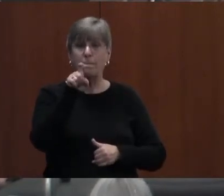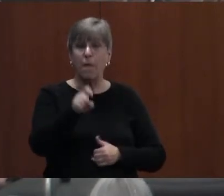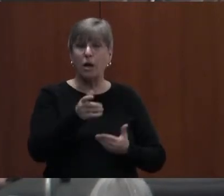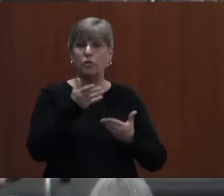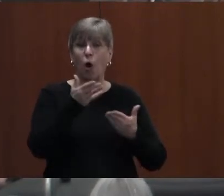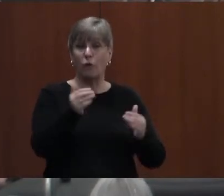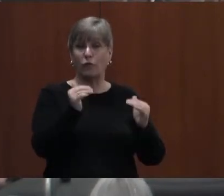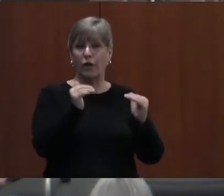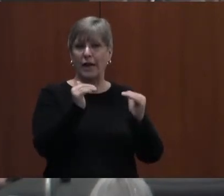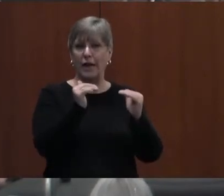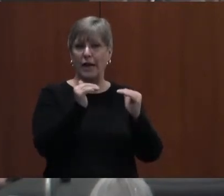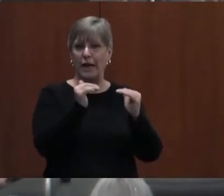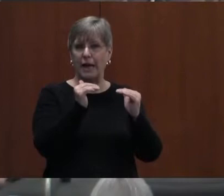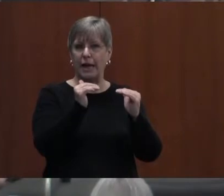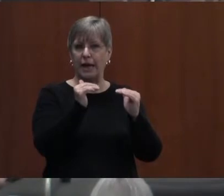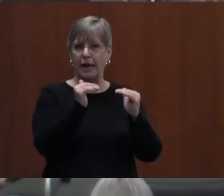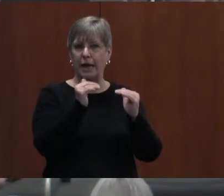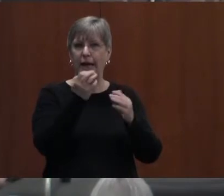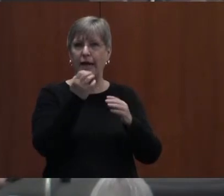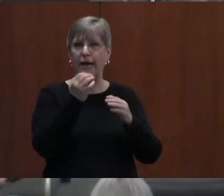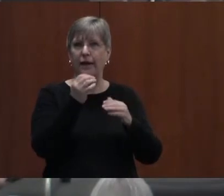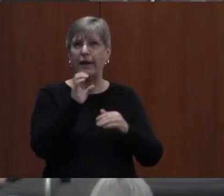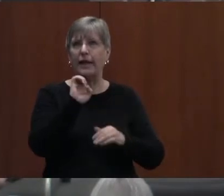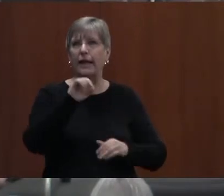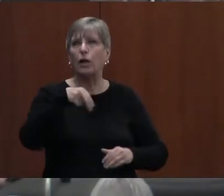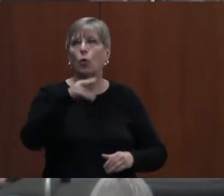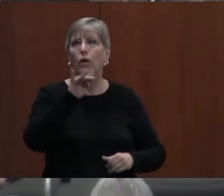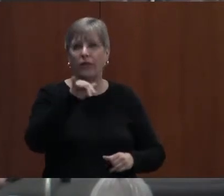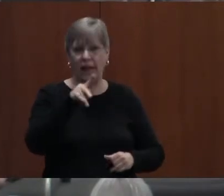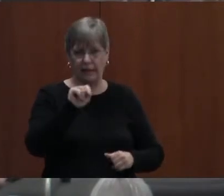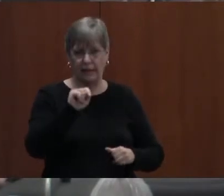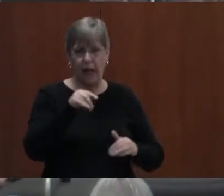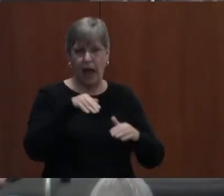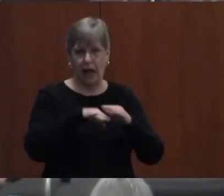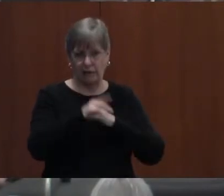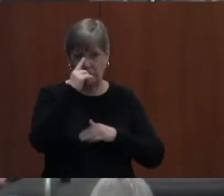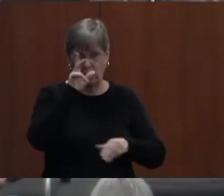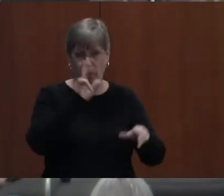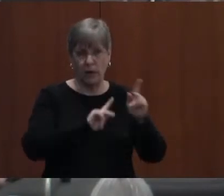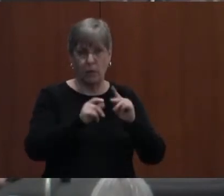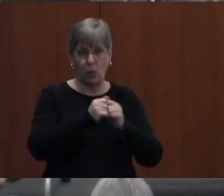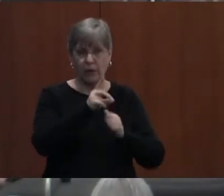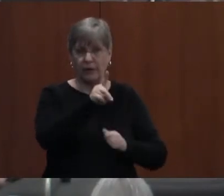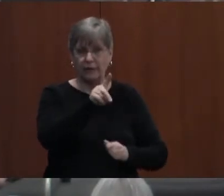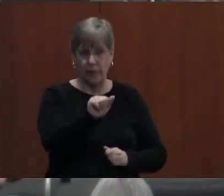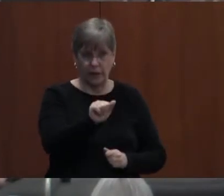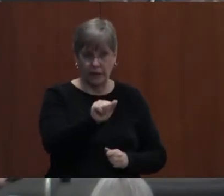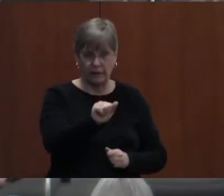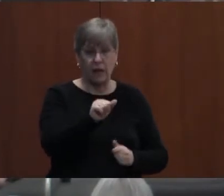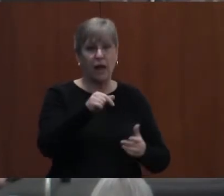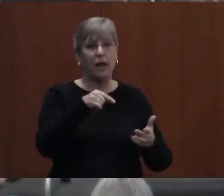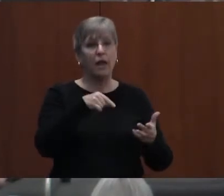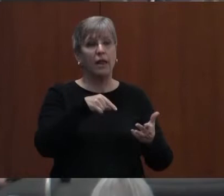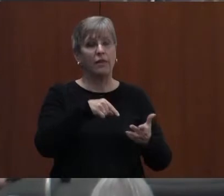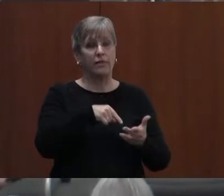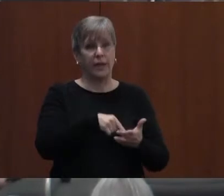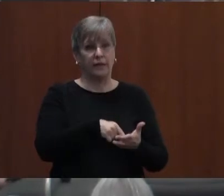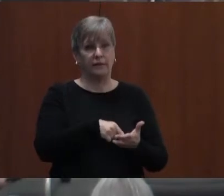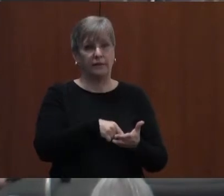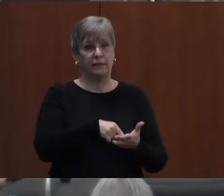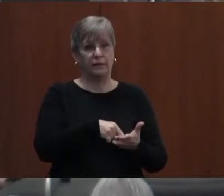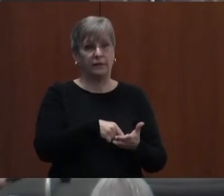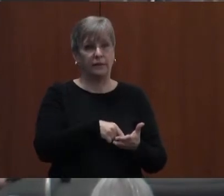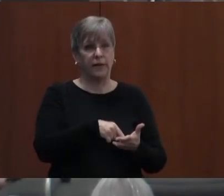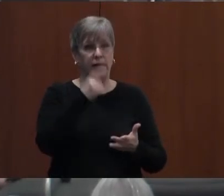offer equal or equivalent, now it says, access for persons with disabilities. This is